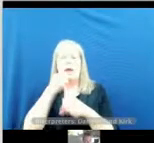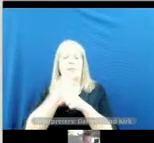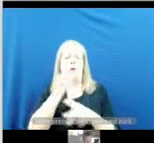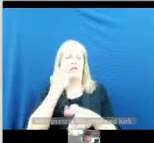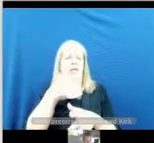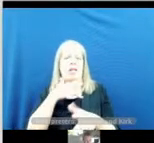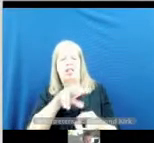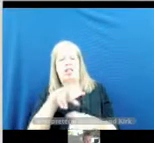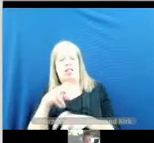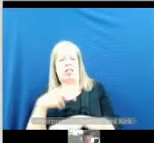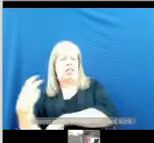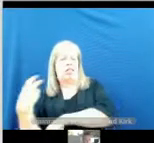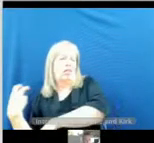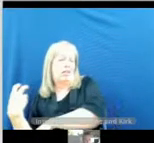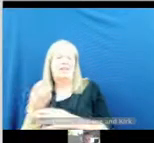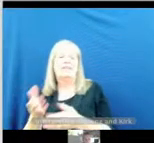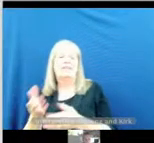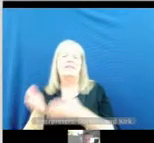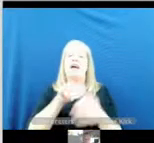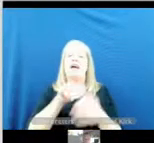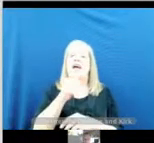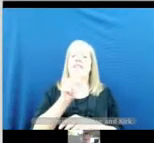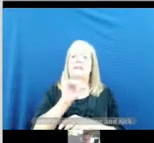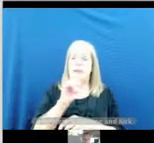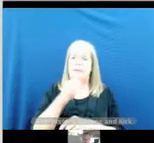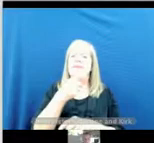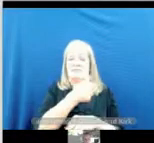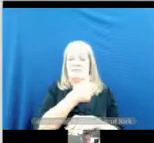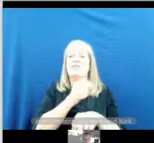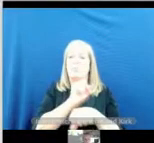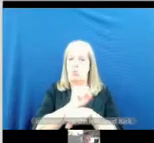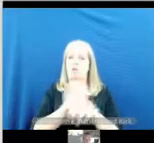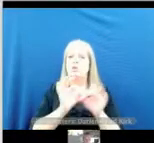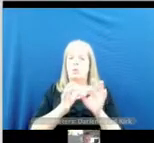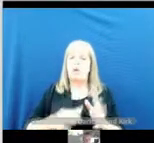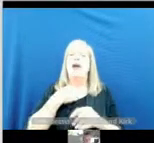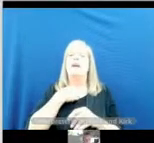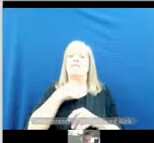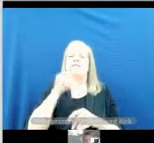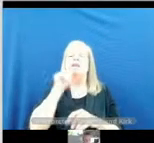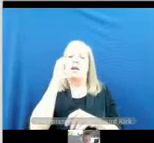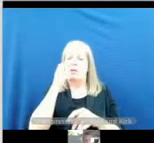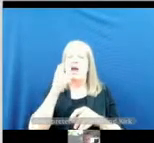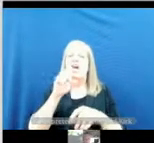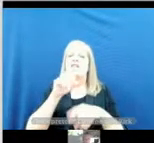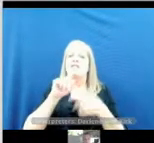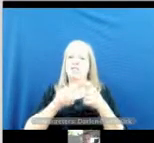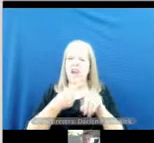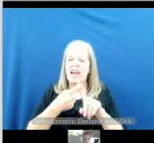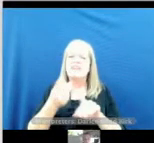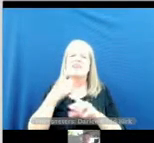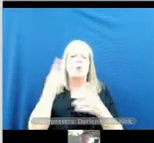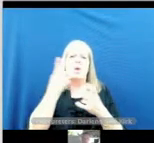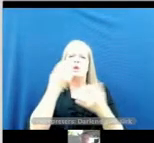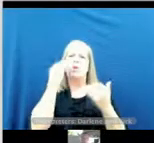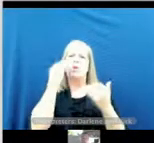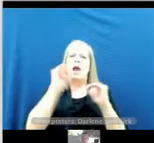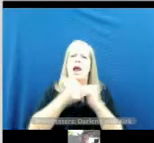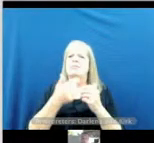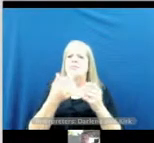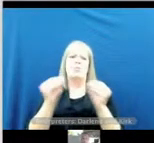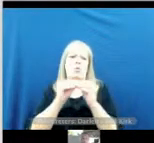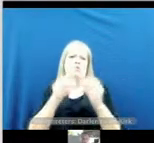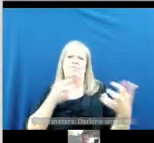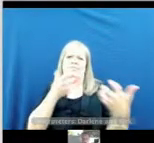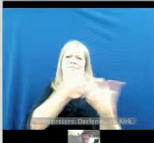And Debbie is a working interpreter, has a deafblind friend at a local deaf church each weekend, so interested how to better meet the needs of this person and others.